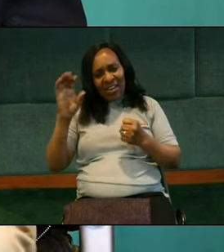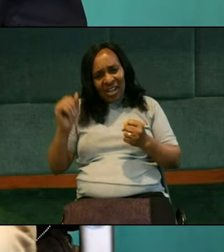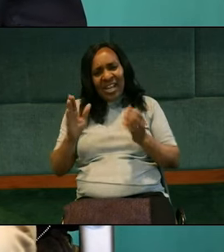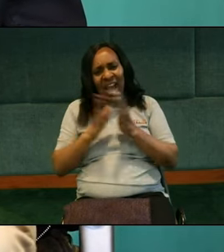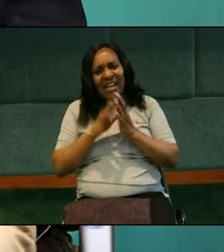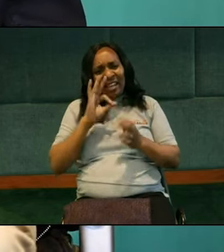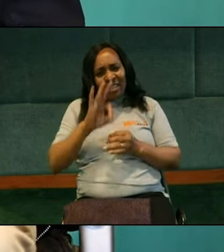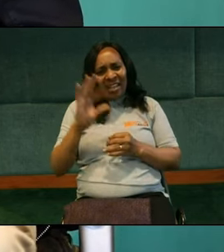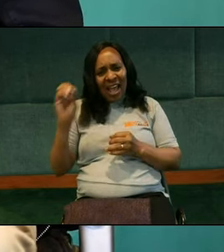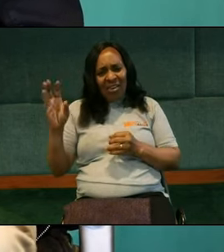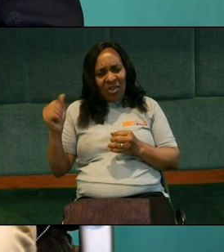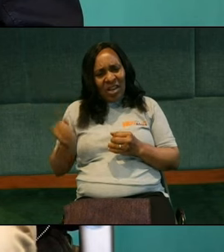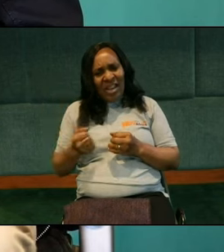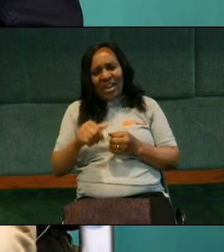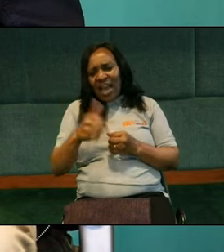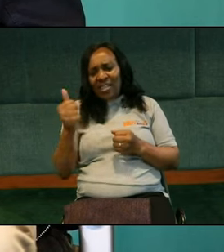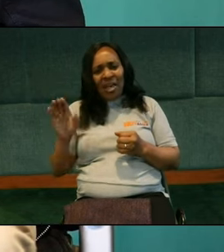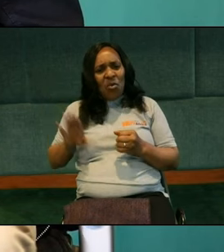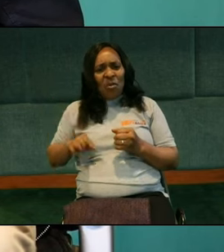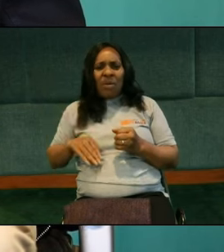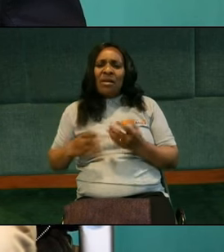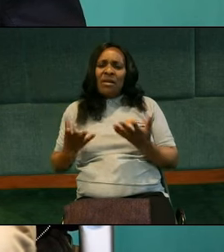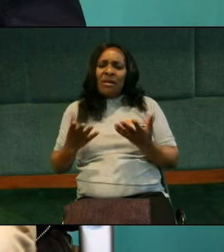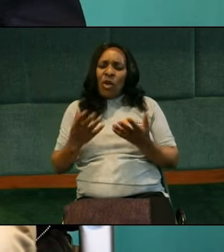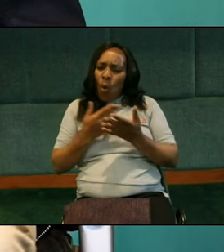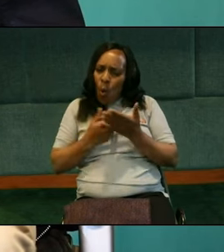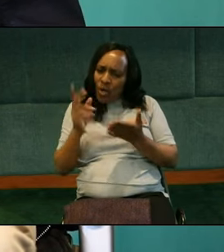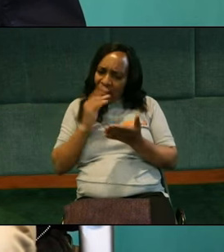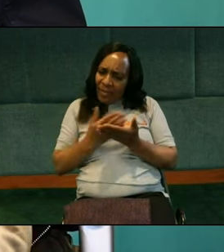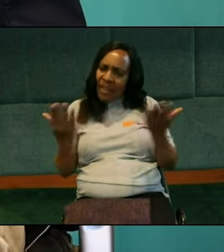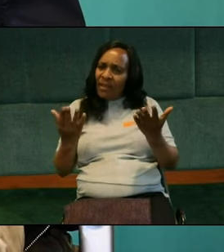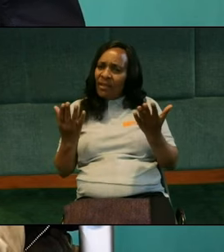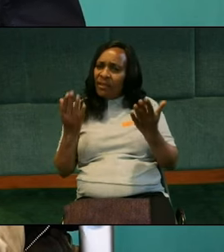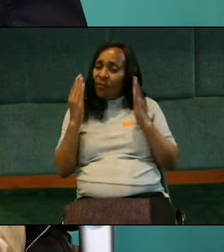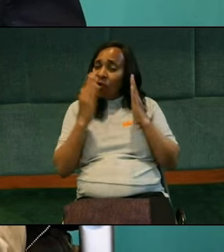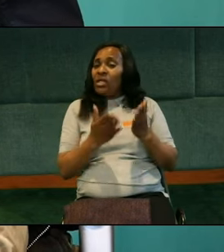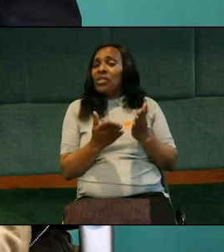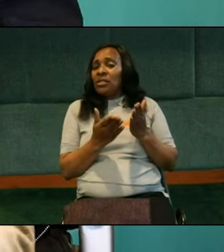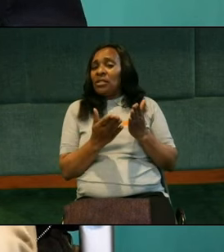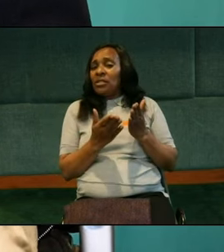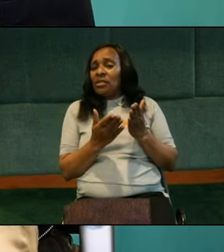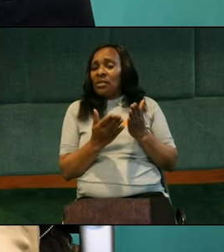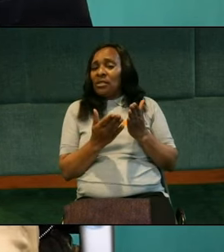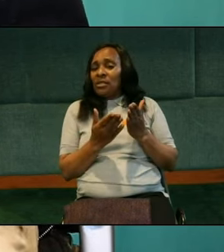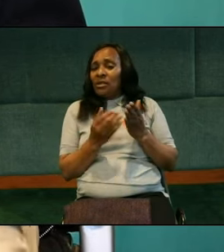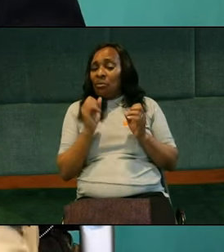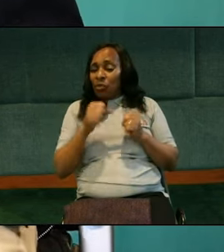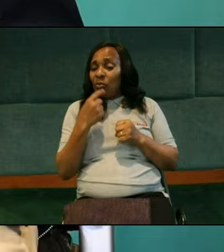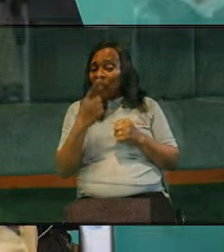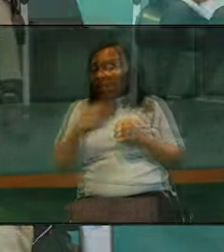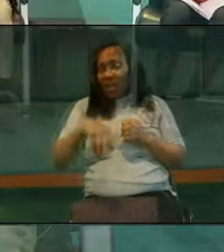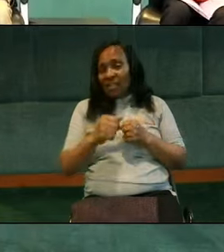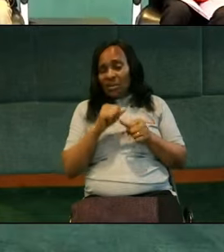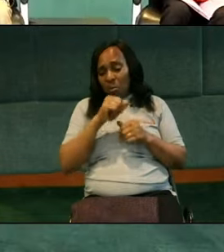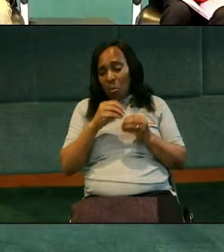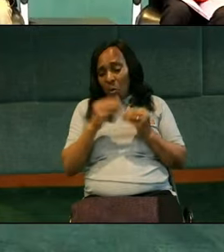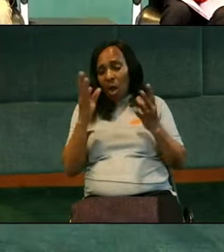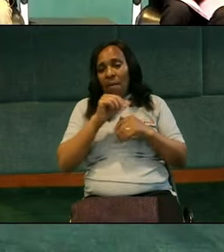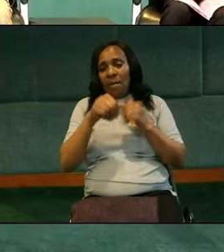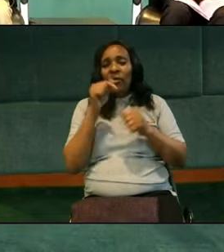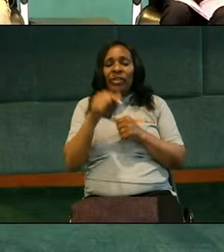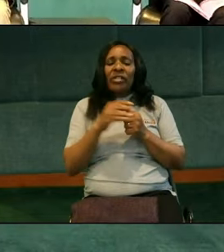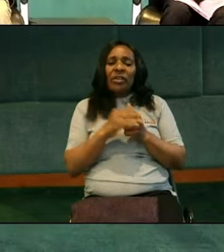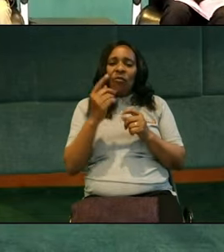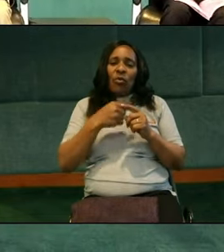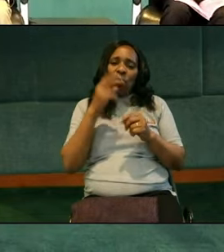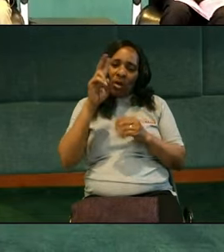concubines. But is this really the only thing we should focus on? Finley, can you tell us more about this from